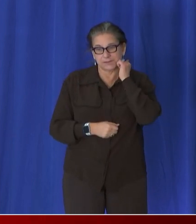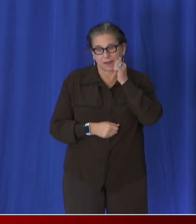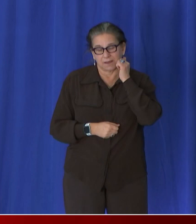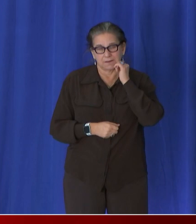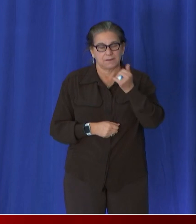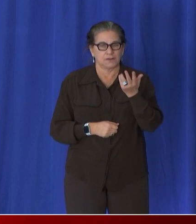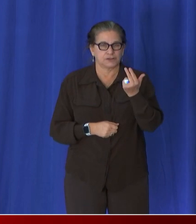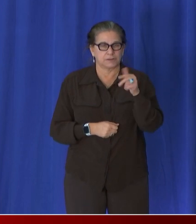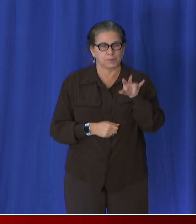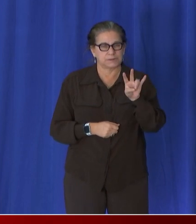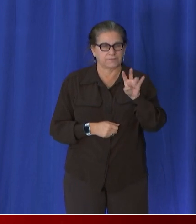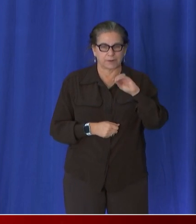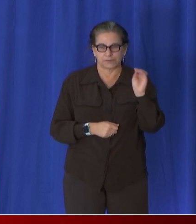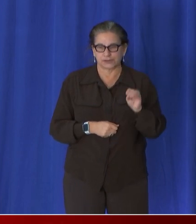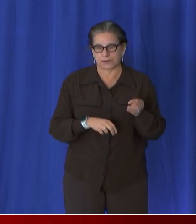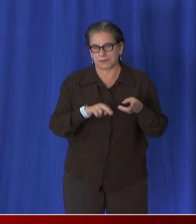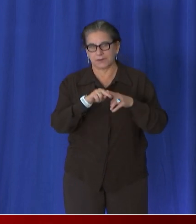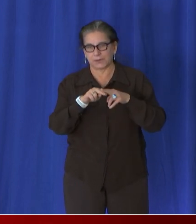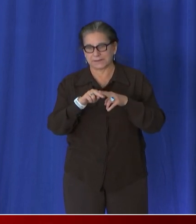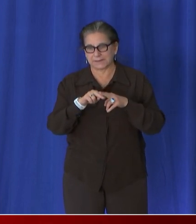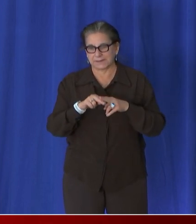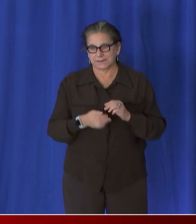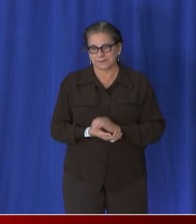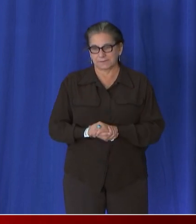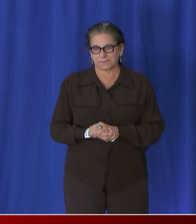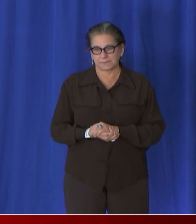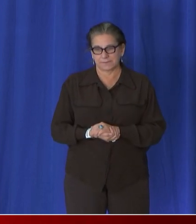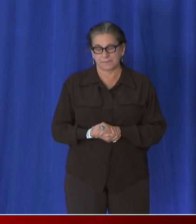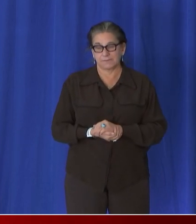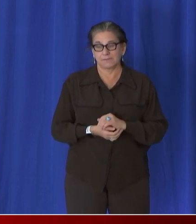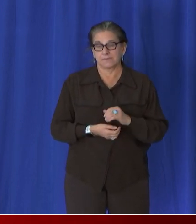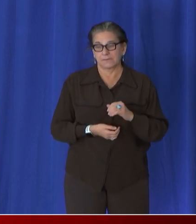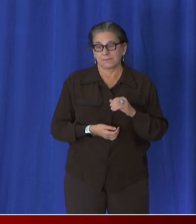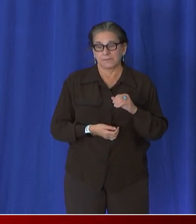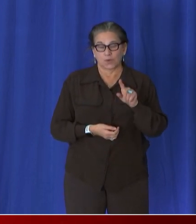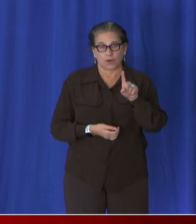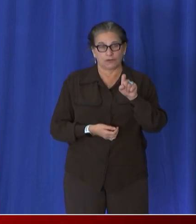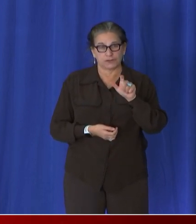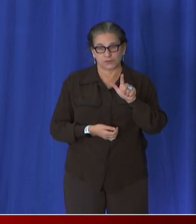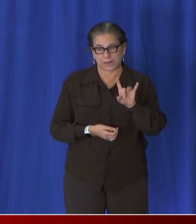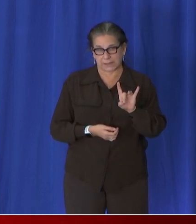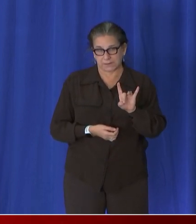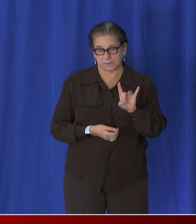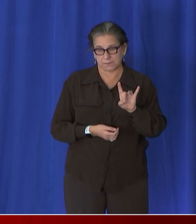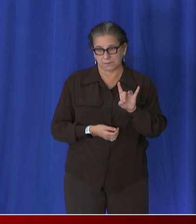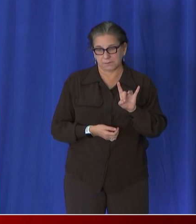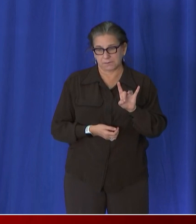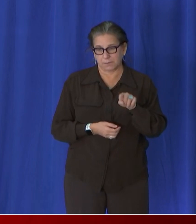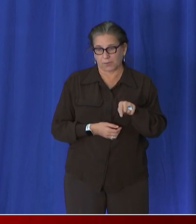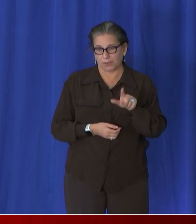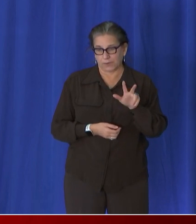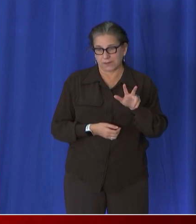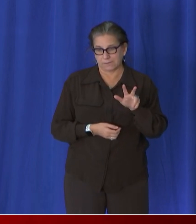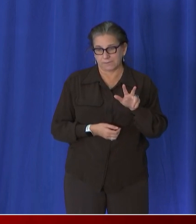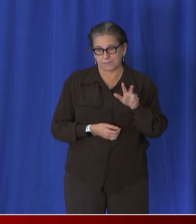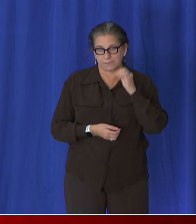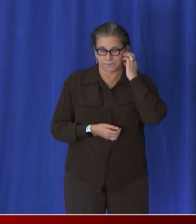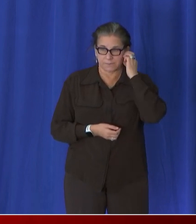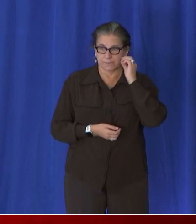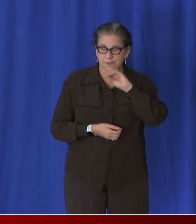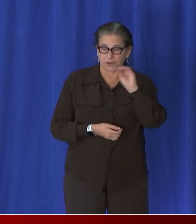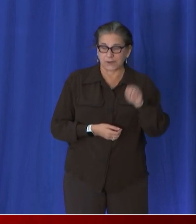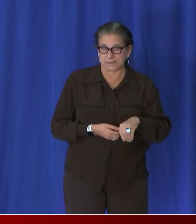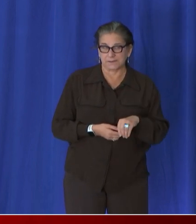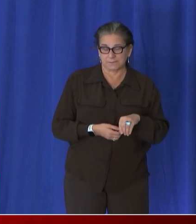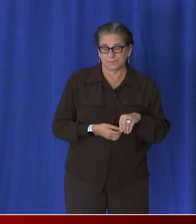100,000, and we are now at 123.8, and that's 9 times higher than we were 30 days ago. We know